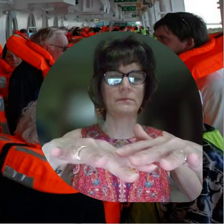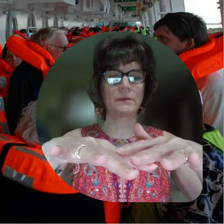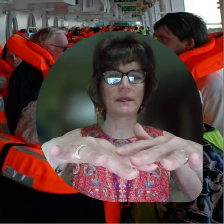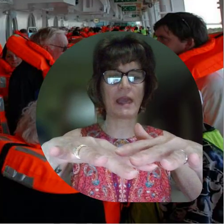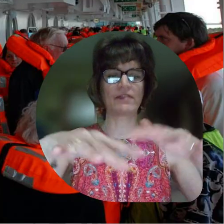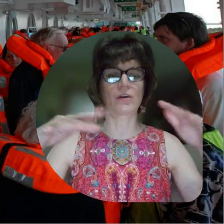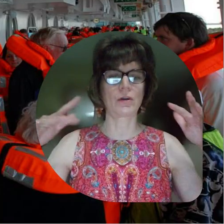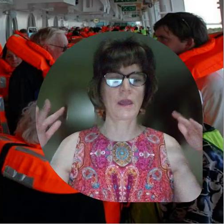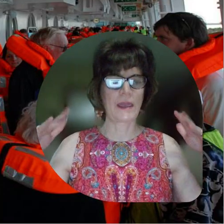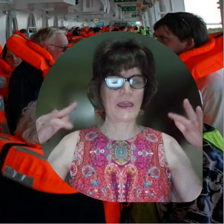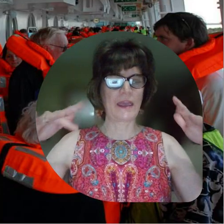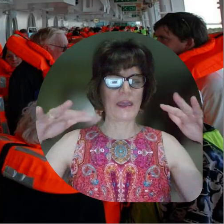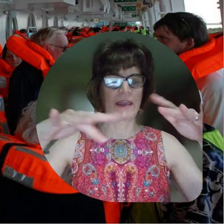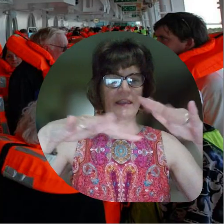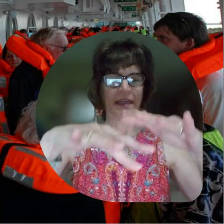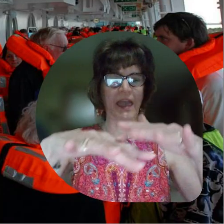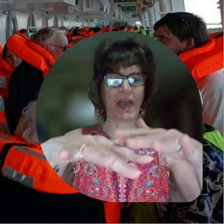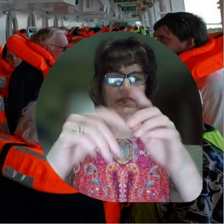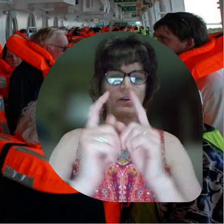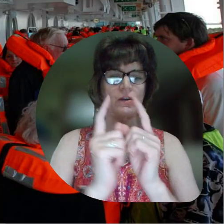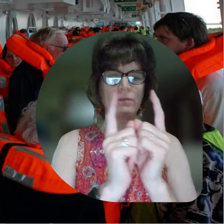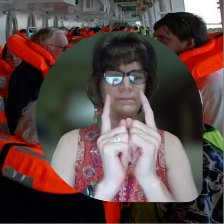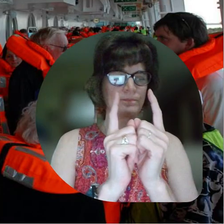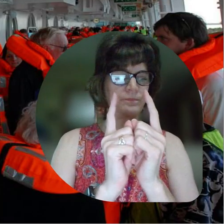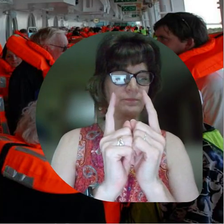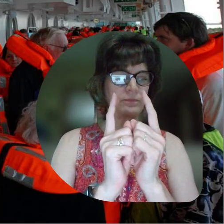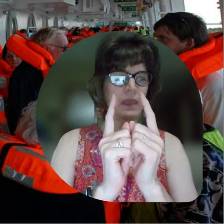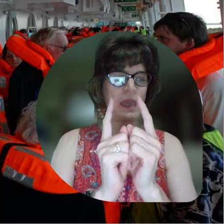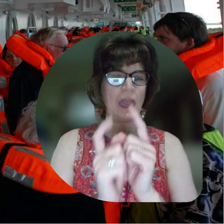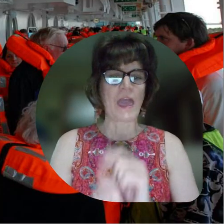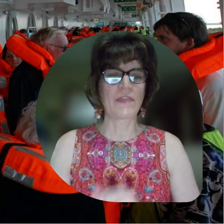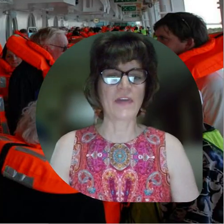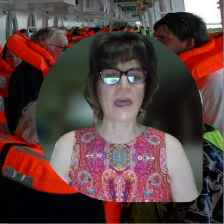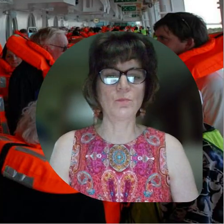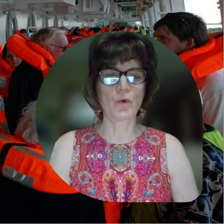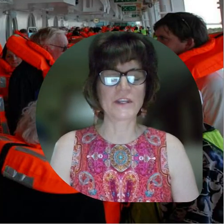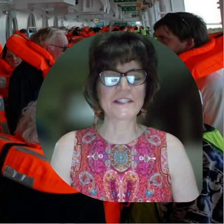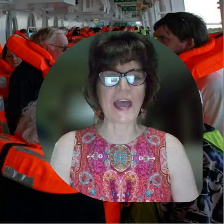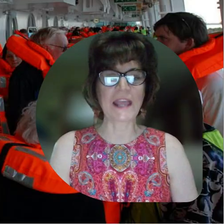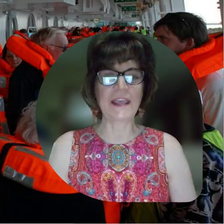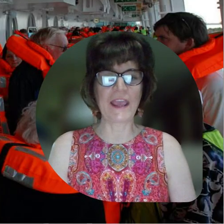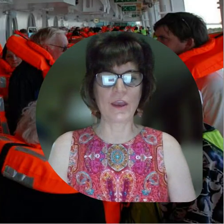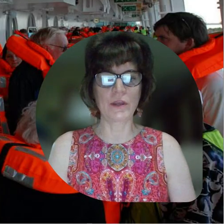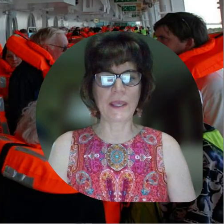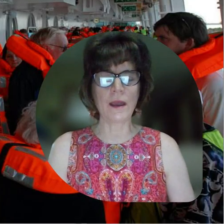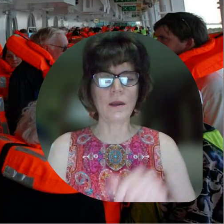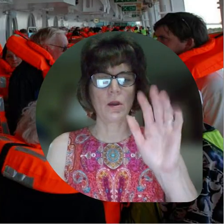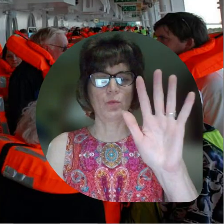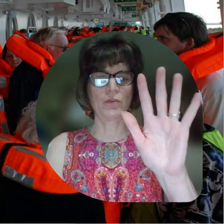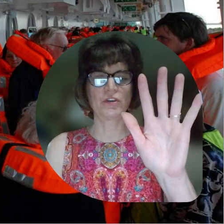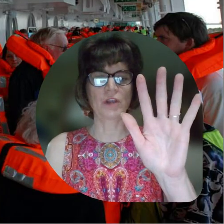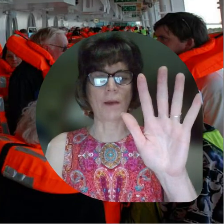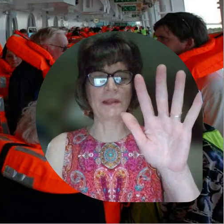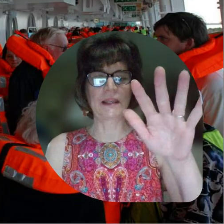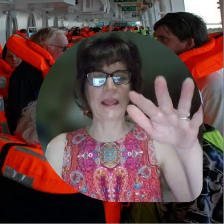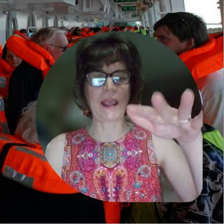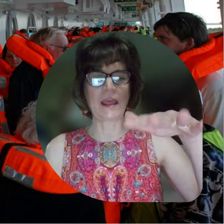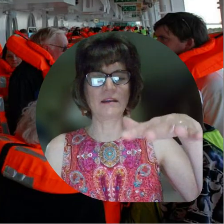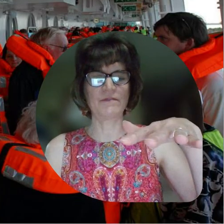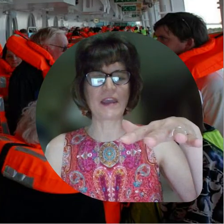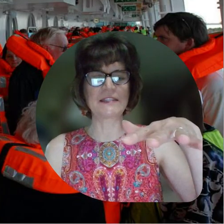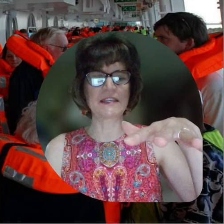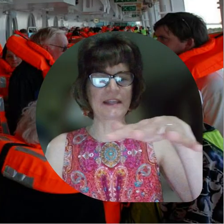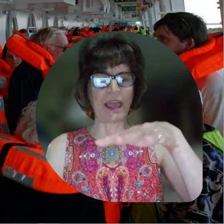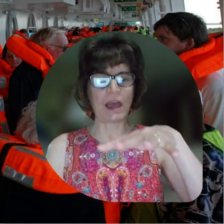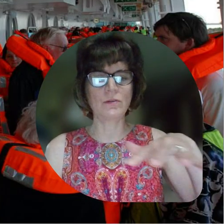come together. Gather. And then we're going to sign area with your dominant